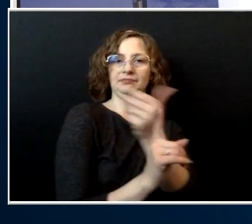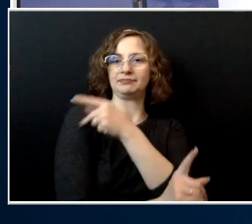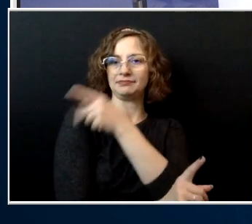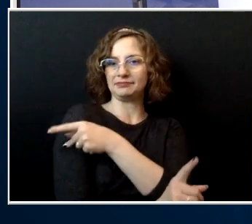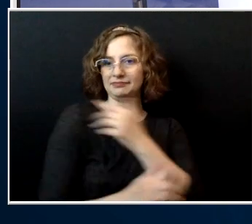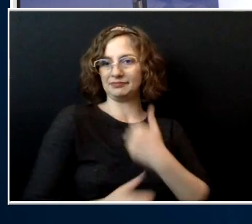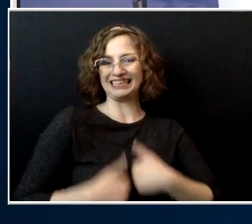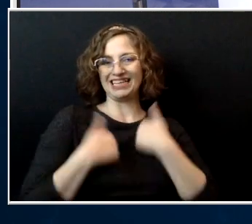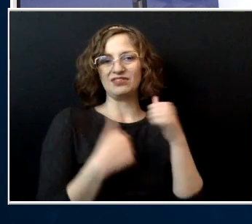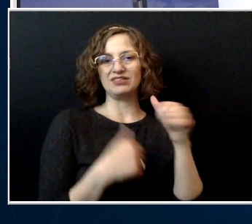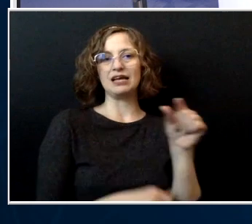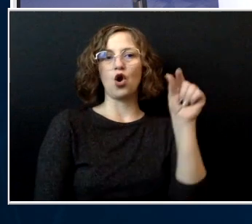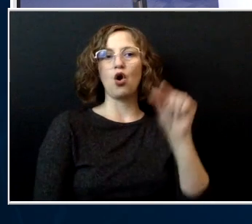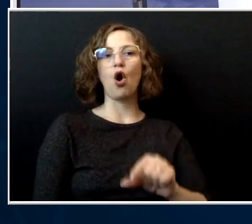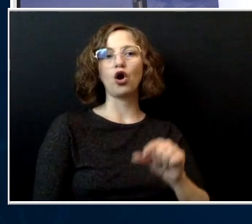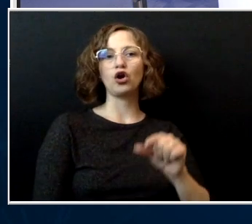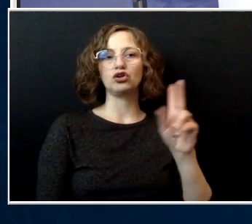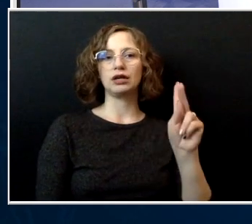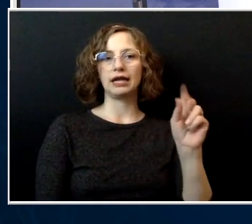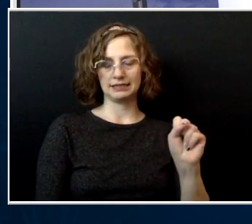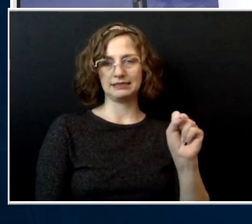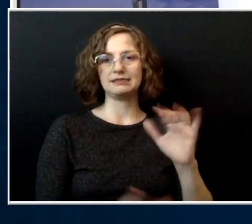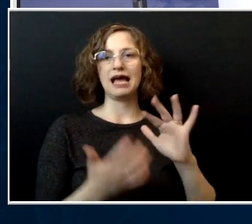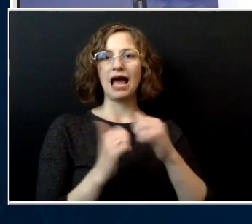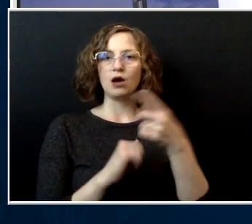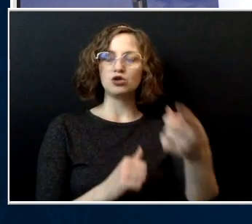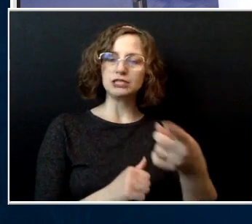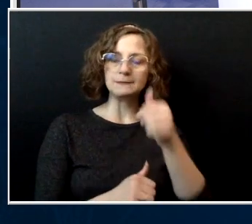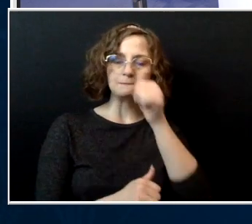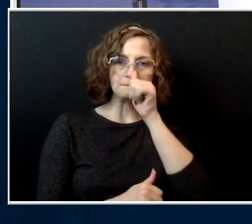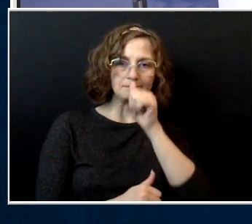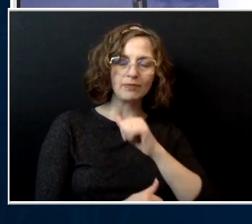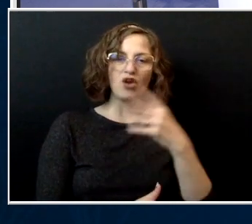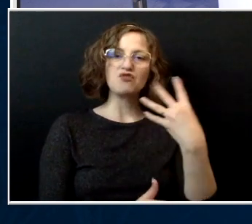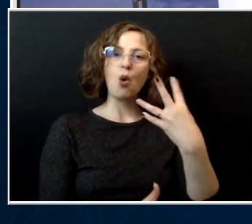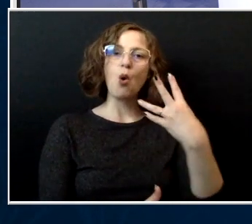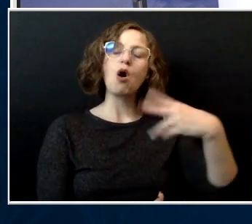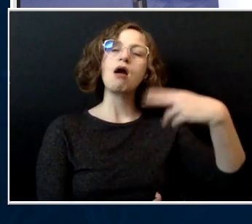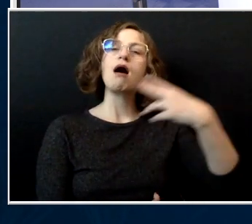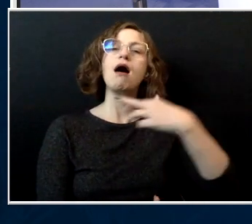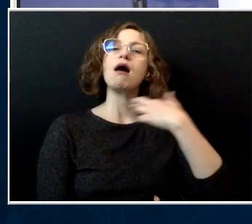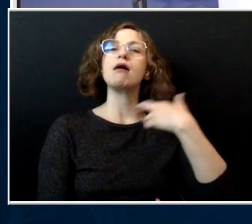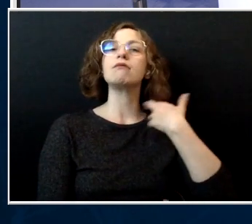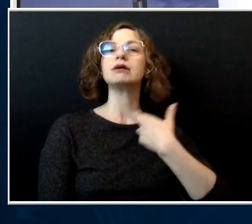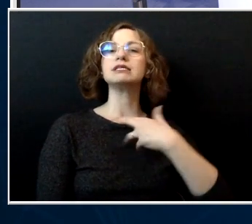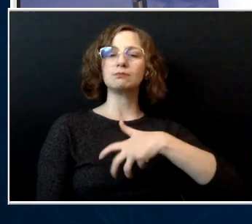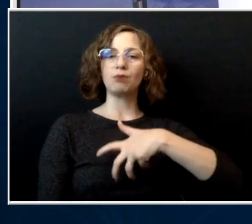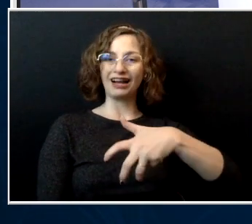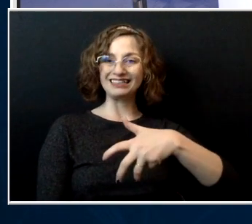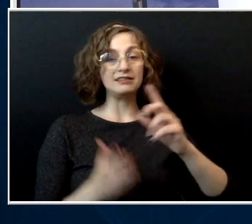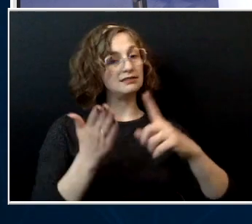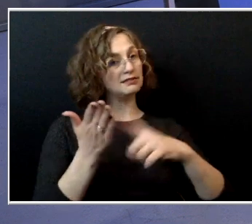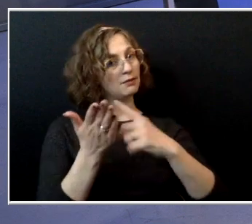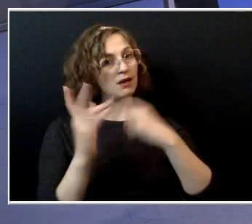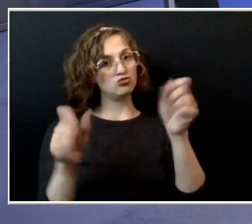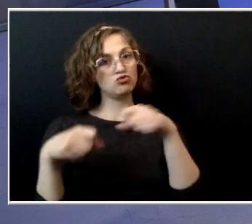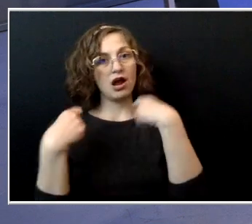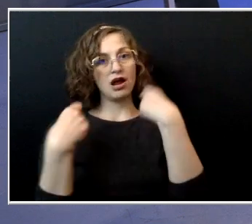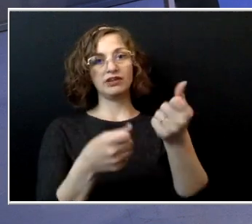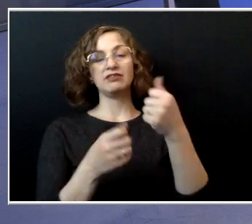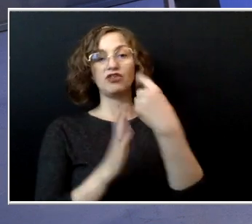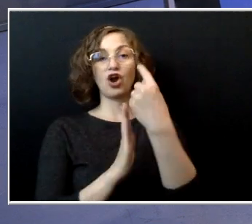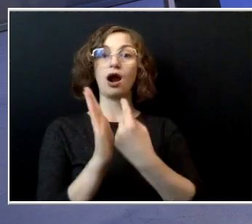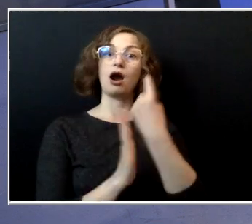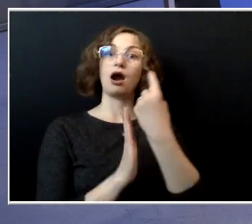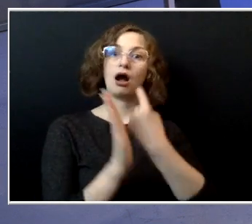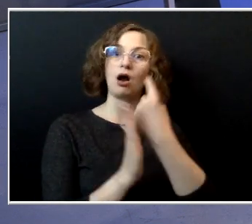pregnancies, sometimes driving hours to get to the care she needed. Let's first start with a definition. Dr.